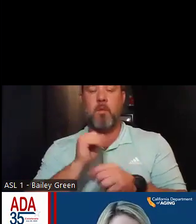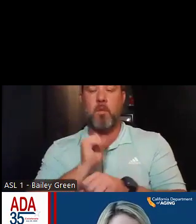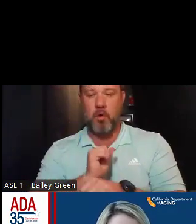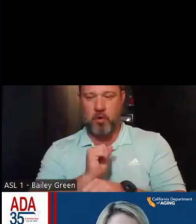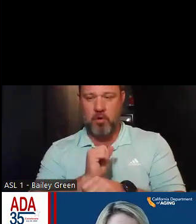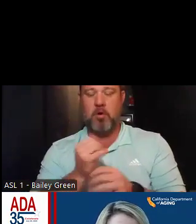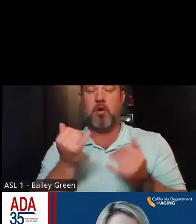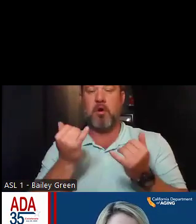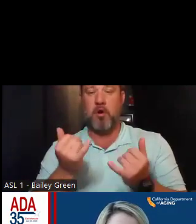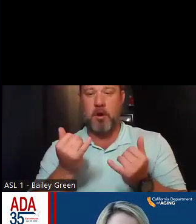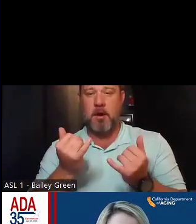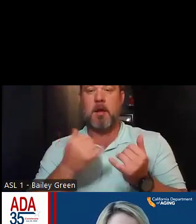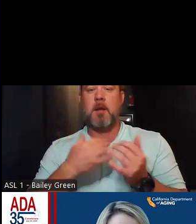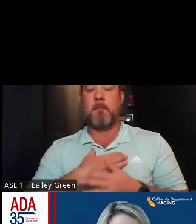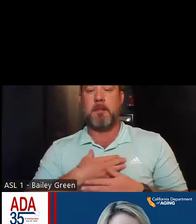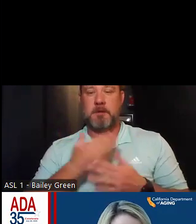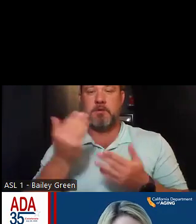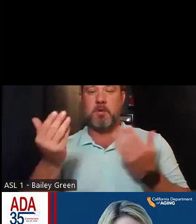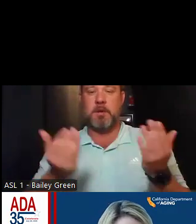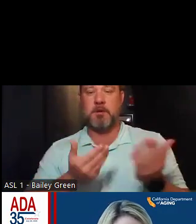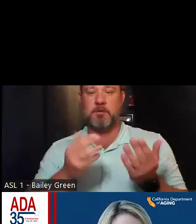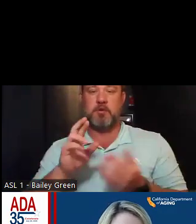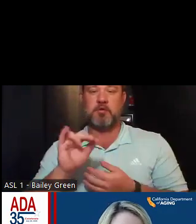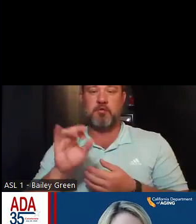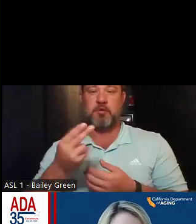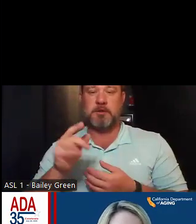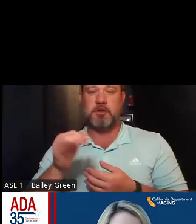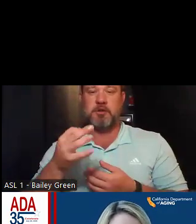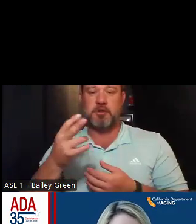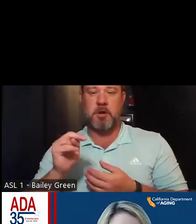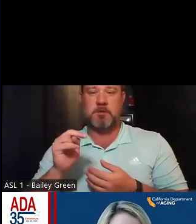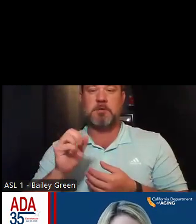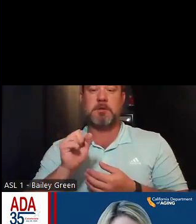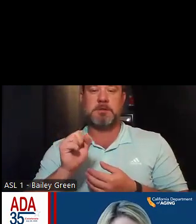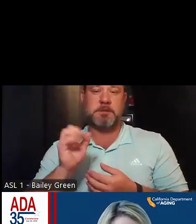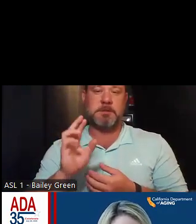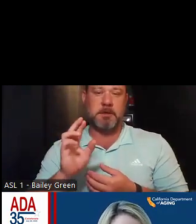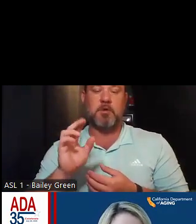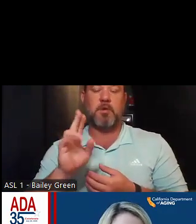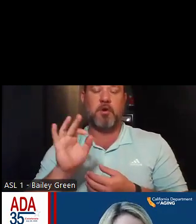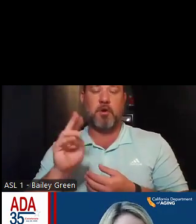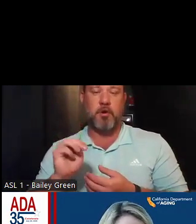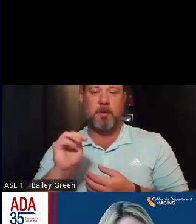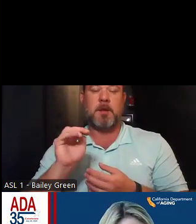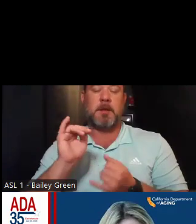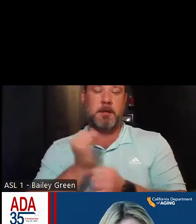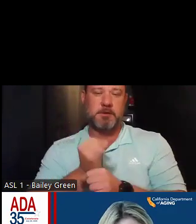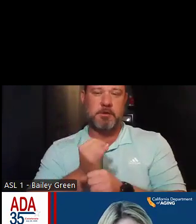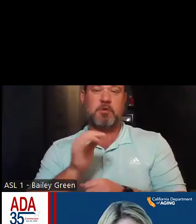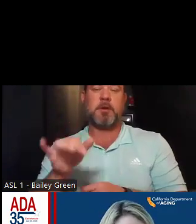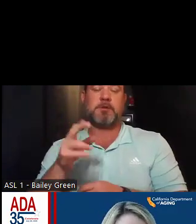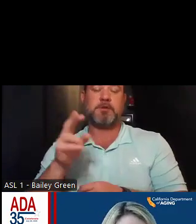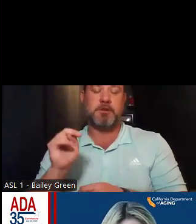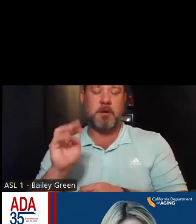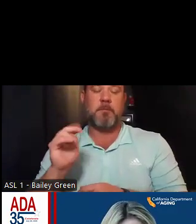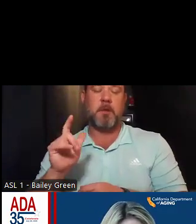this point, I'm really, really pleased to introduce Rich Johnson, who is a senior fellow with Urban Institute, and Jen Malinsky, who